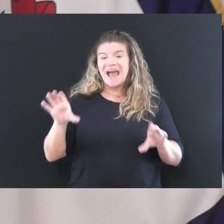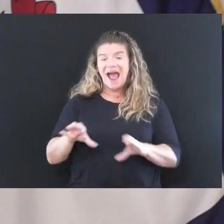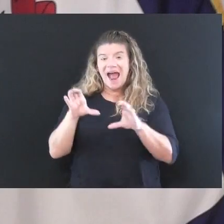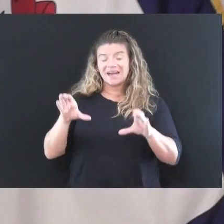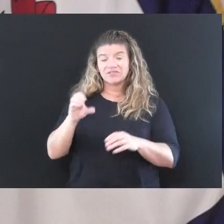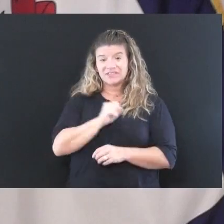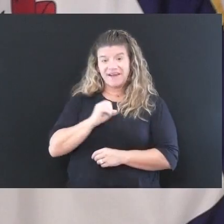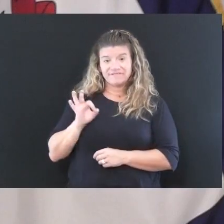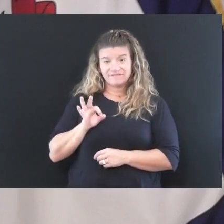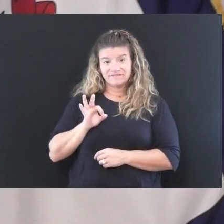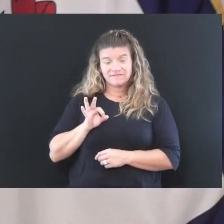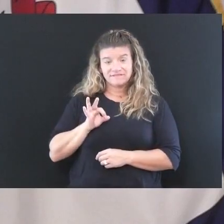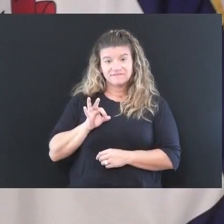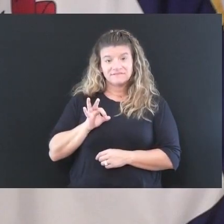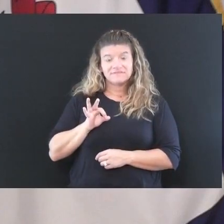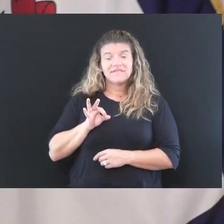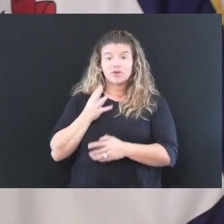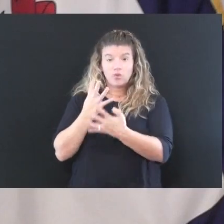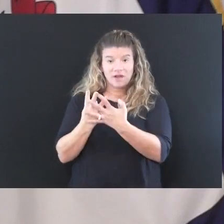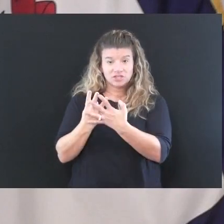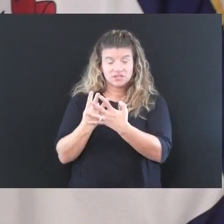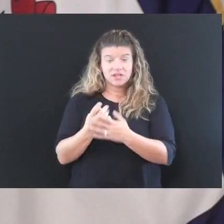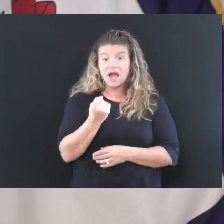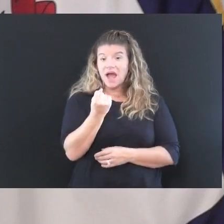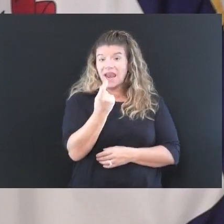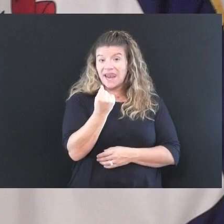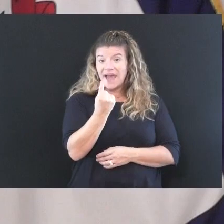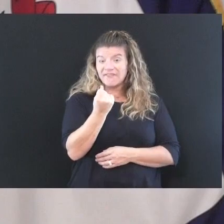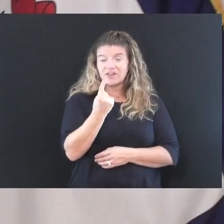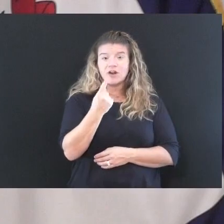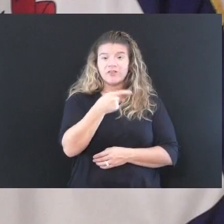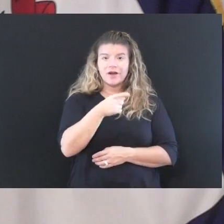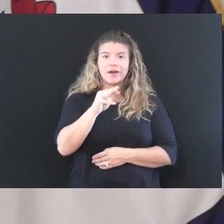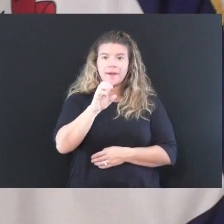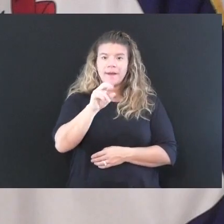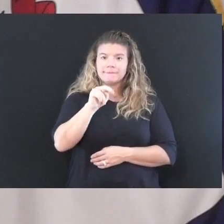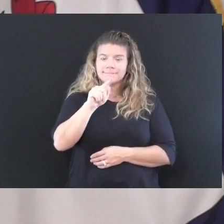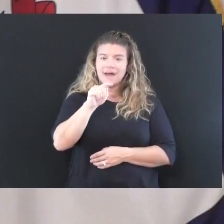staff cases at corrections. 11 of those are at Mount Olive.